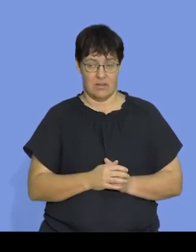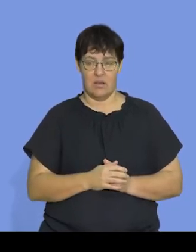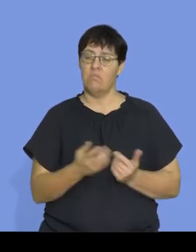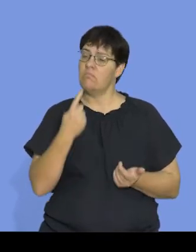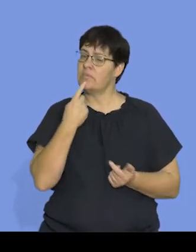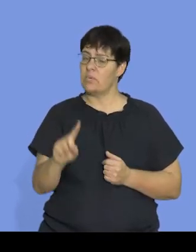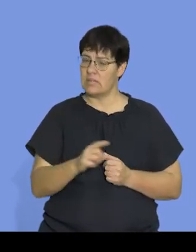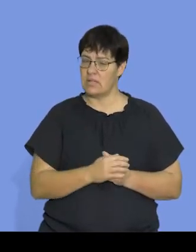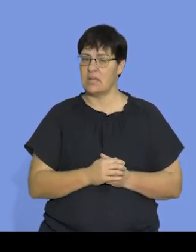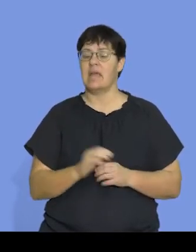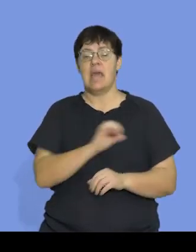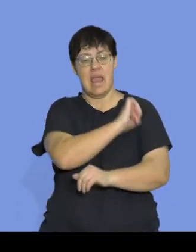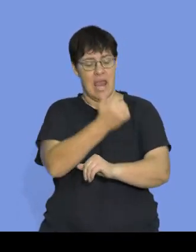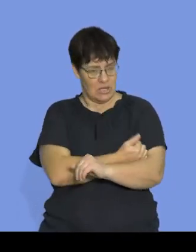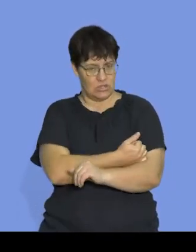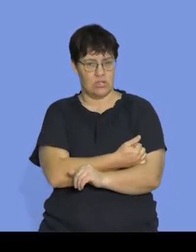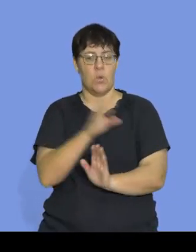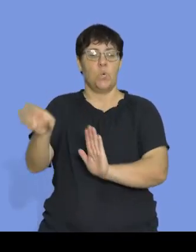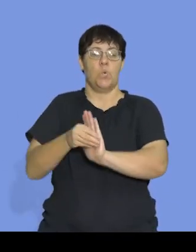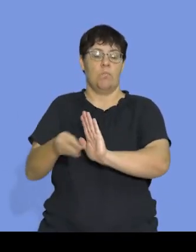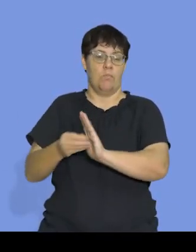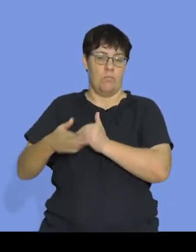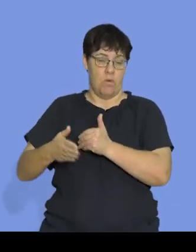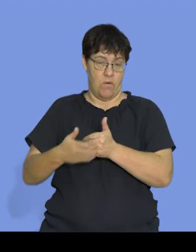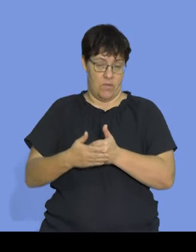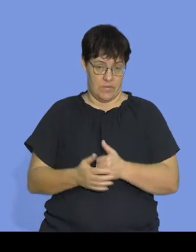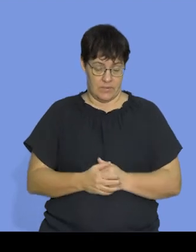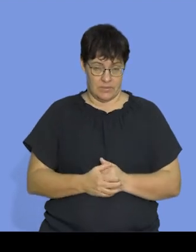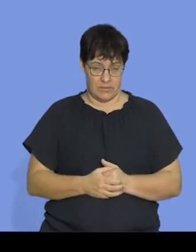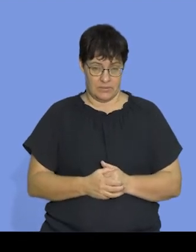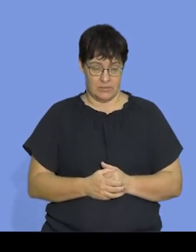that more energy is absorbed, right?